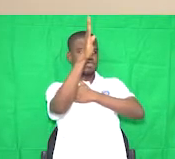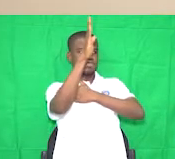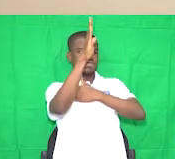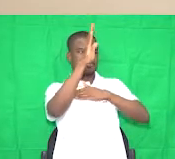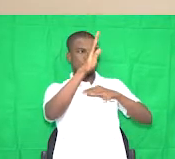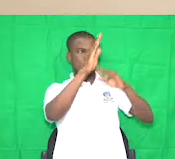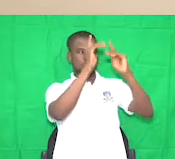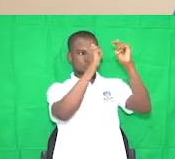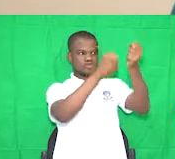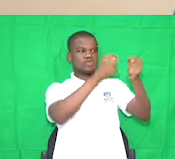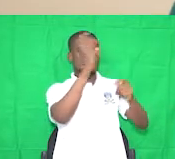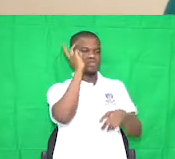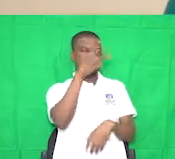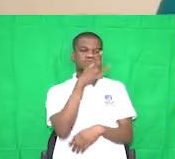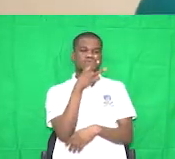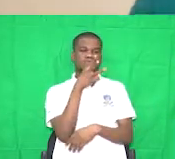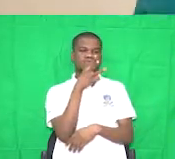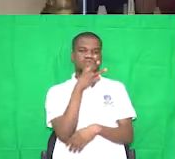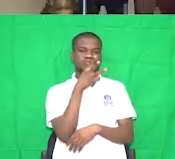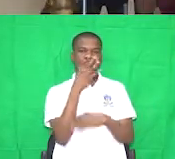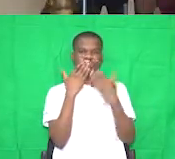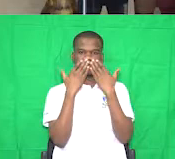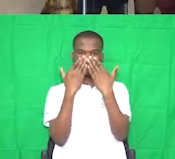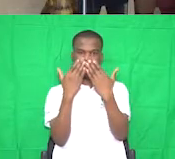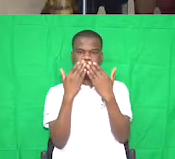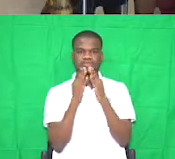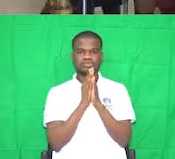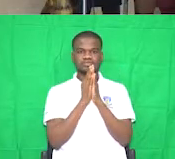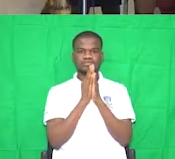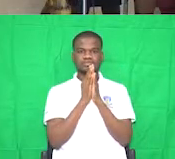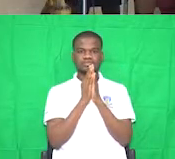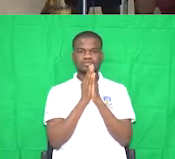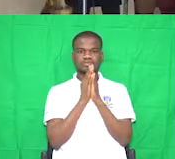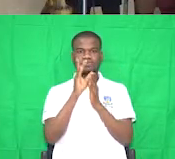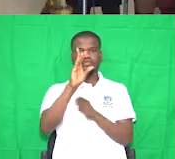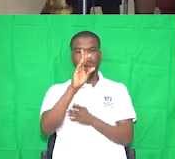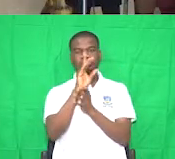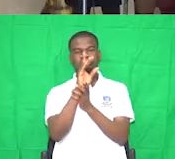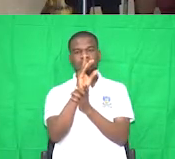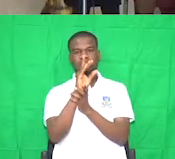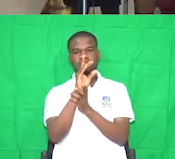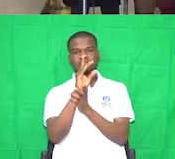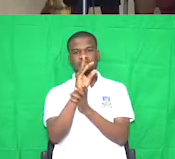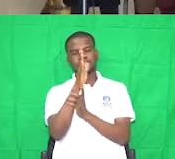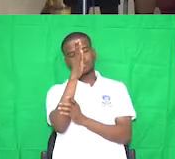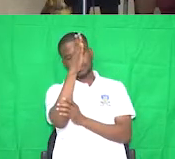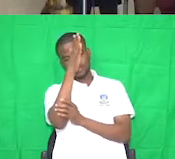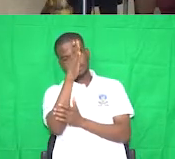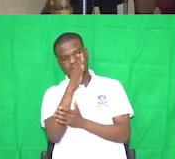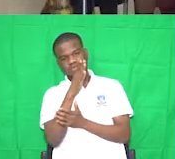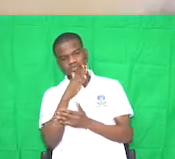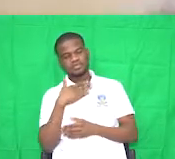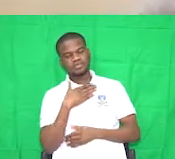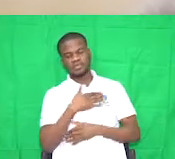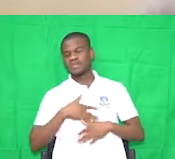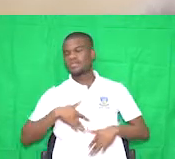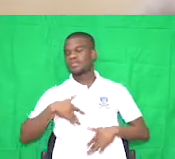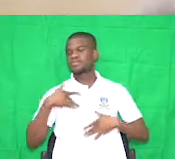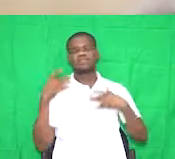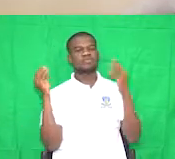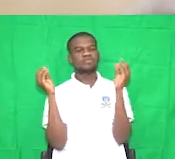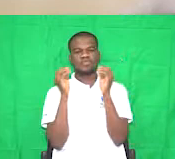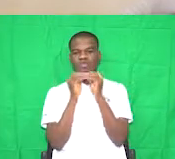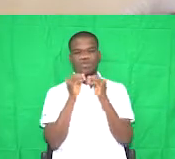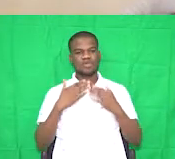daughter, Mandy. Thank you. Dear Mom and Dad, I feel so grateful and blessed